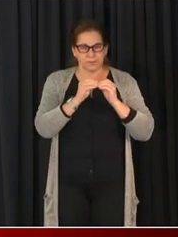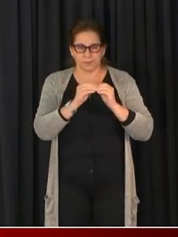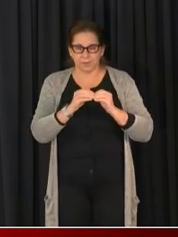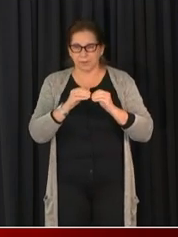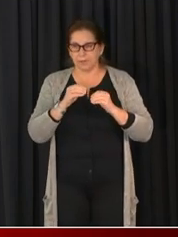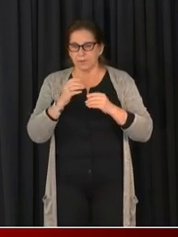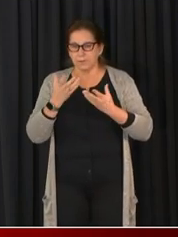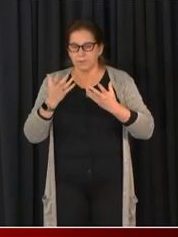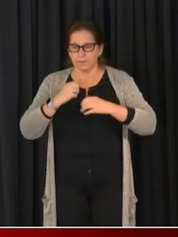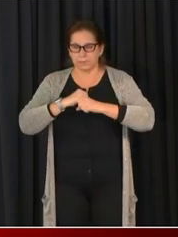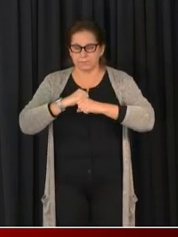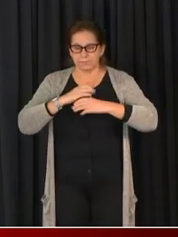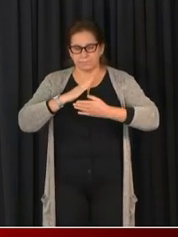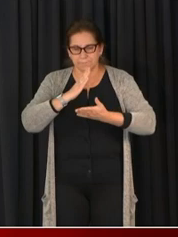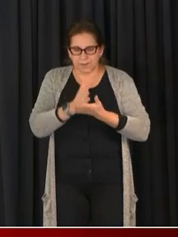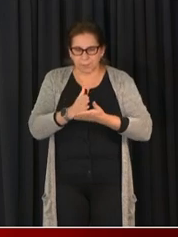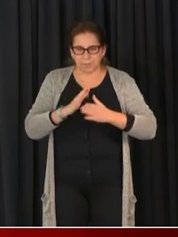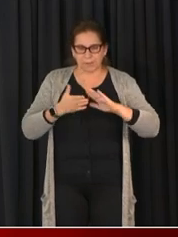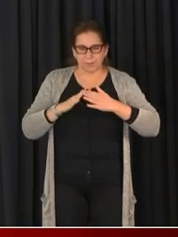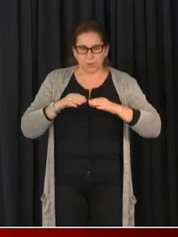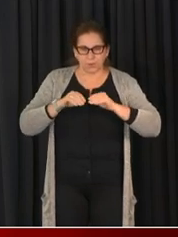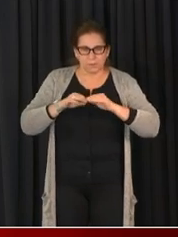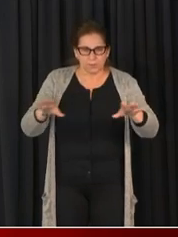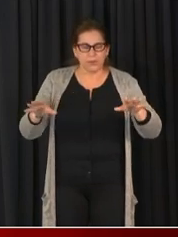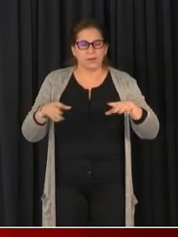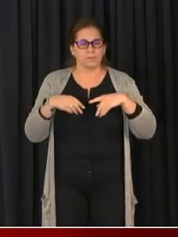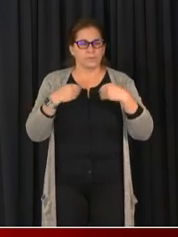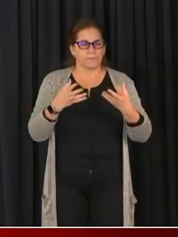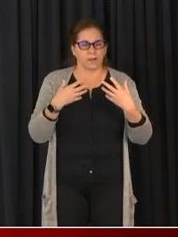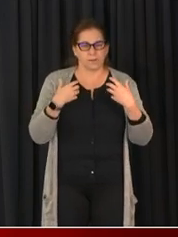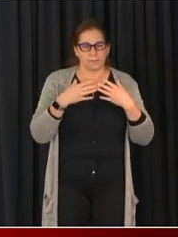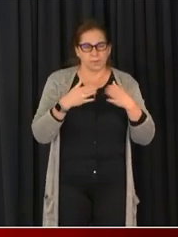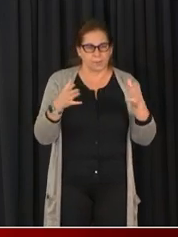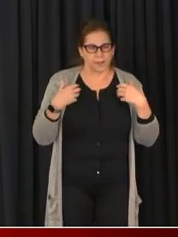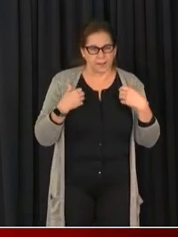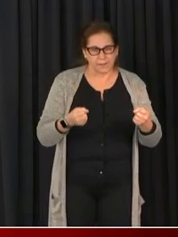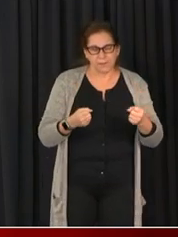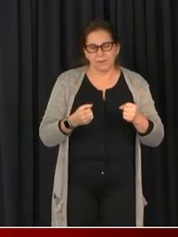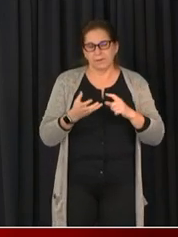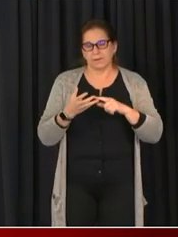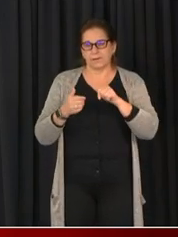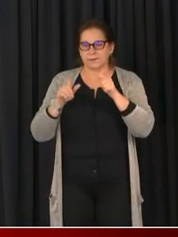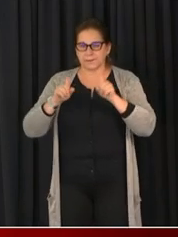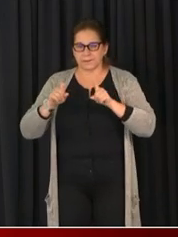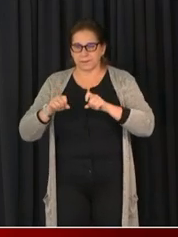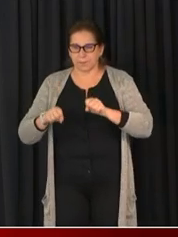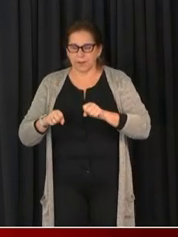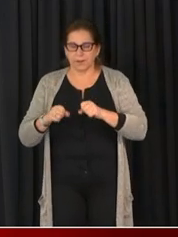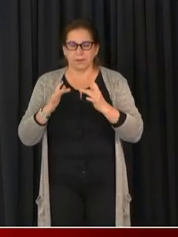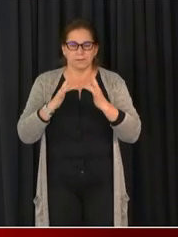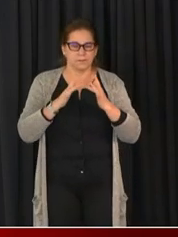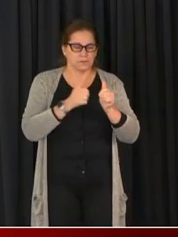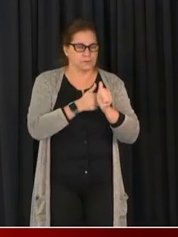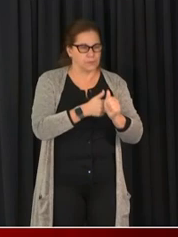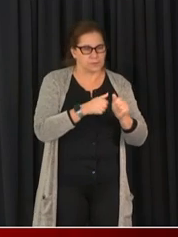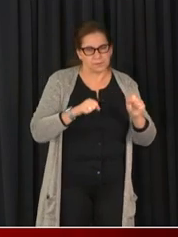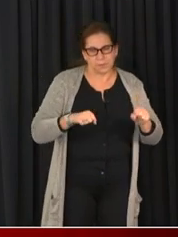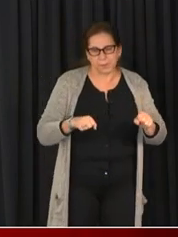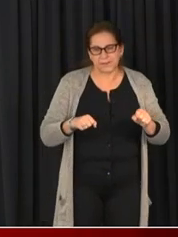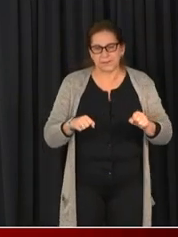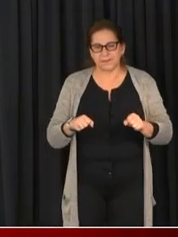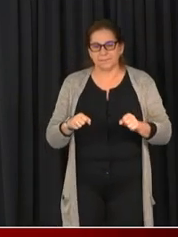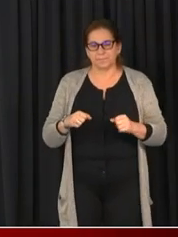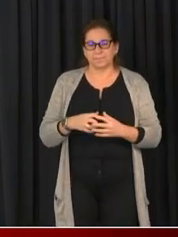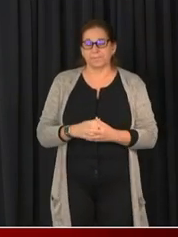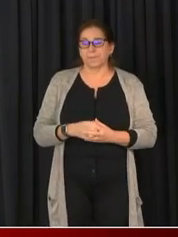capacity, our public health capacity, as well as community engagement. And you can continue to find